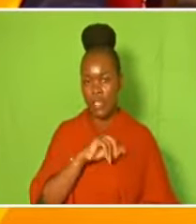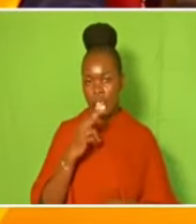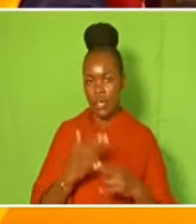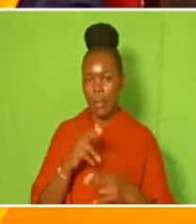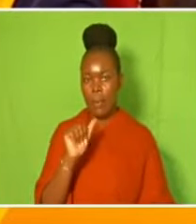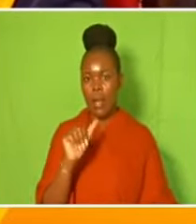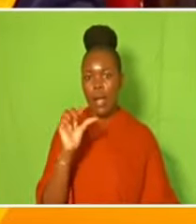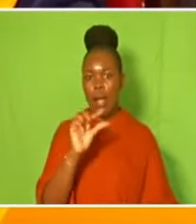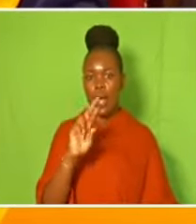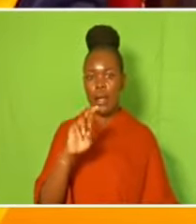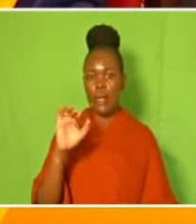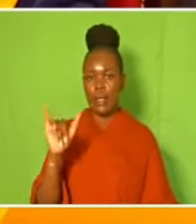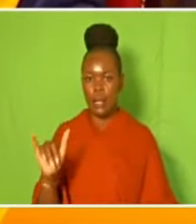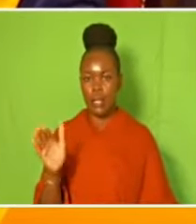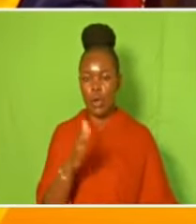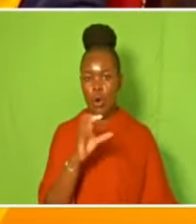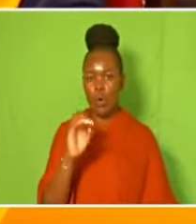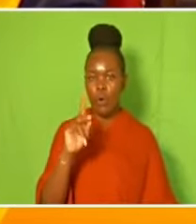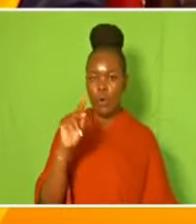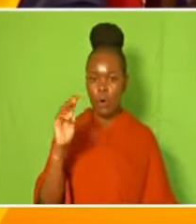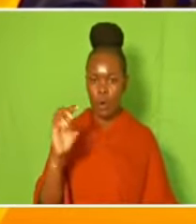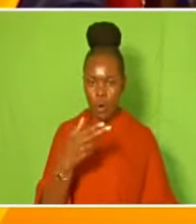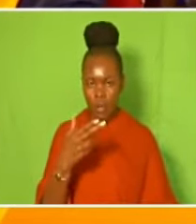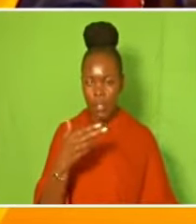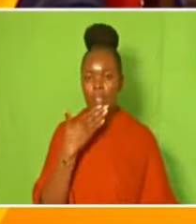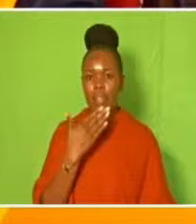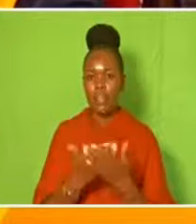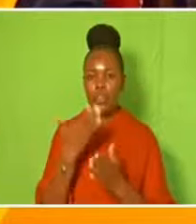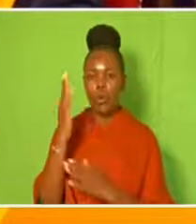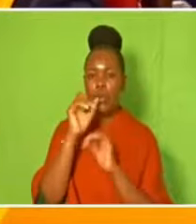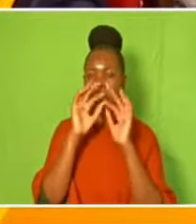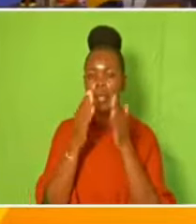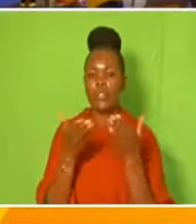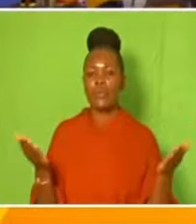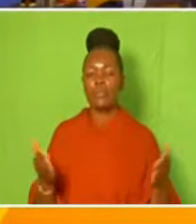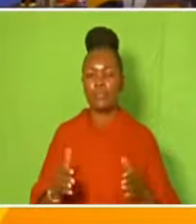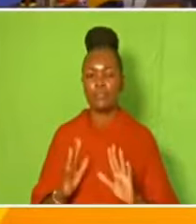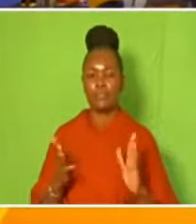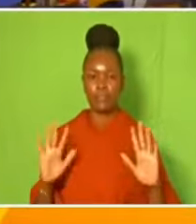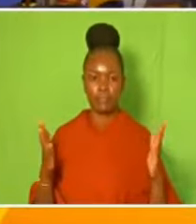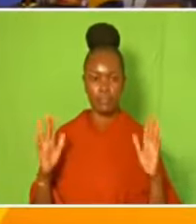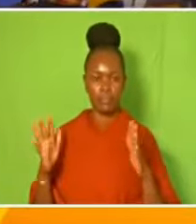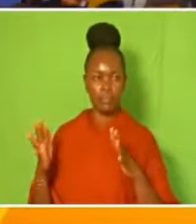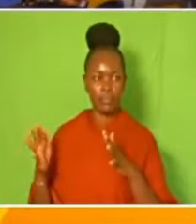also in our record. Asanteni sana, Mungu abariki.